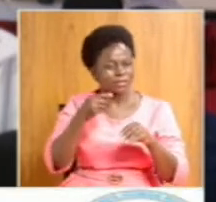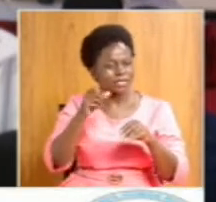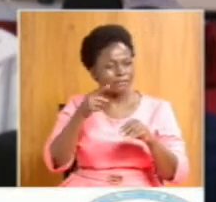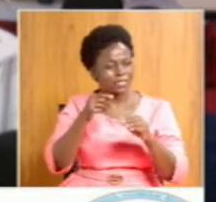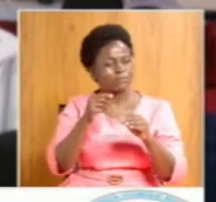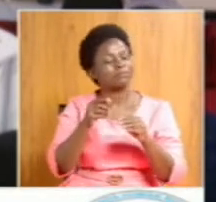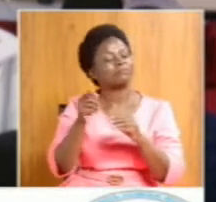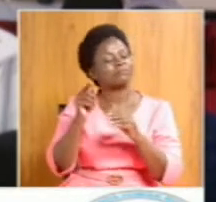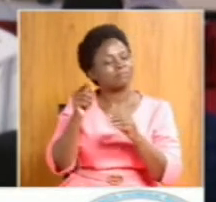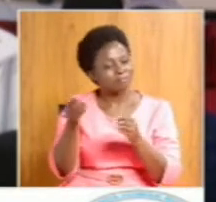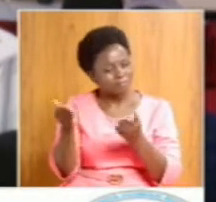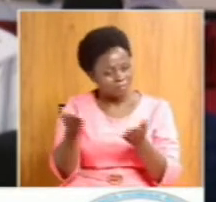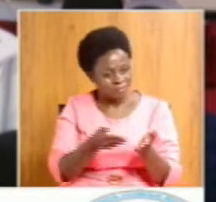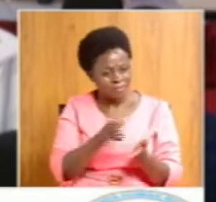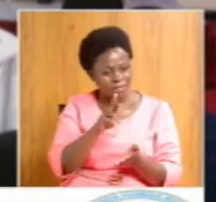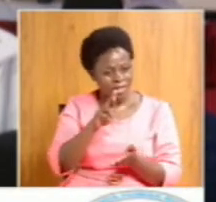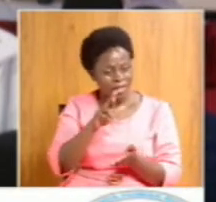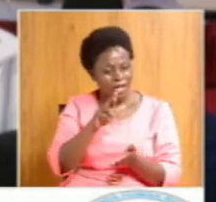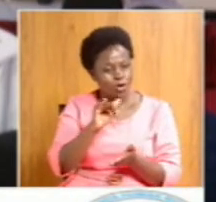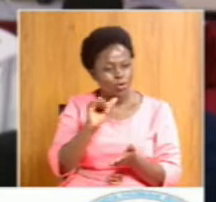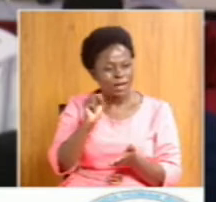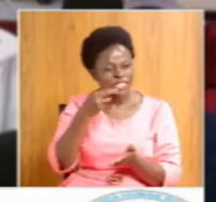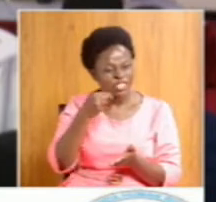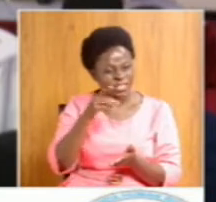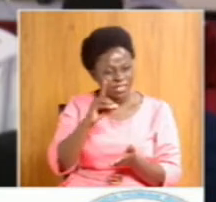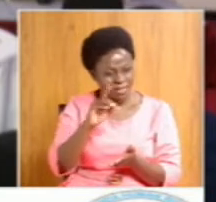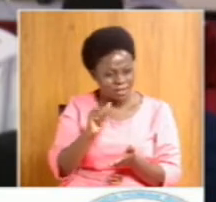stage. Rashida, please, if you could go first. Rashida number one.